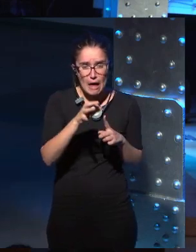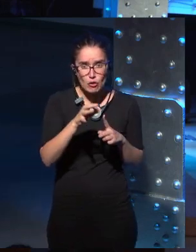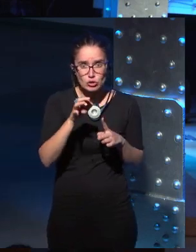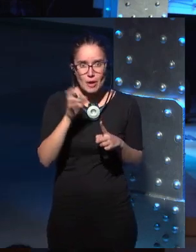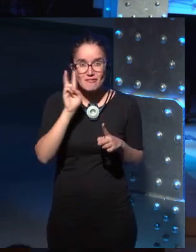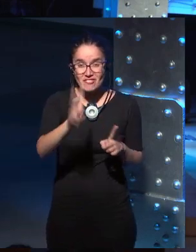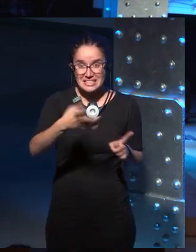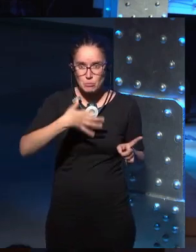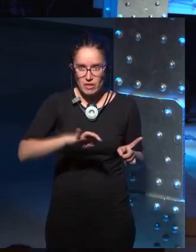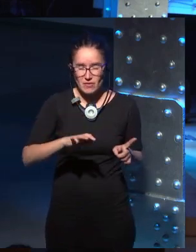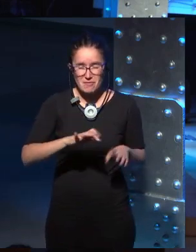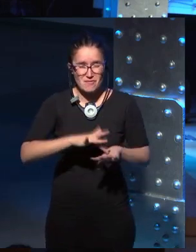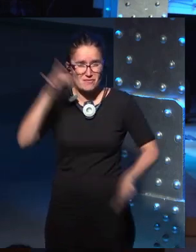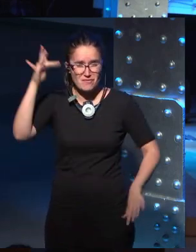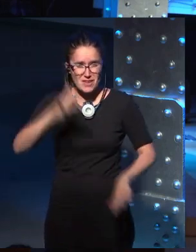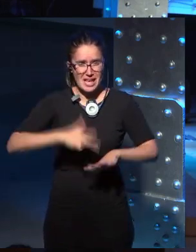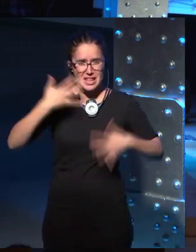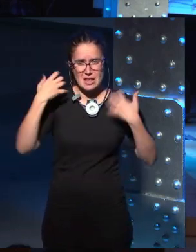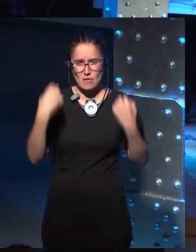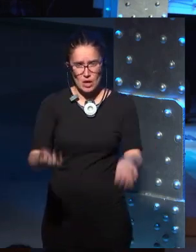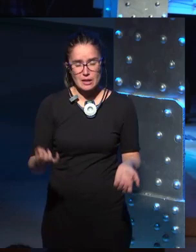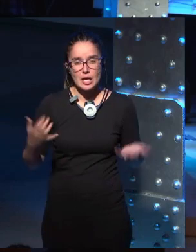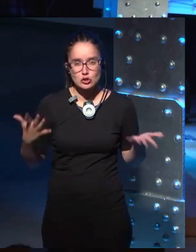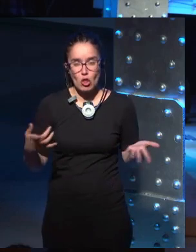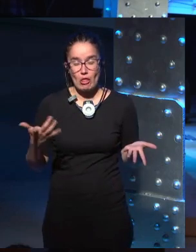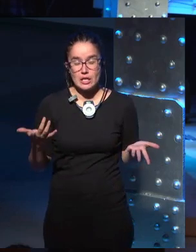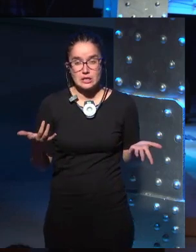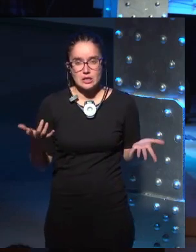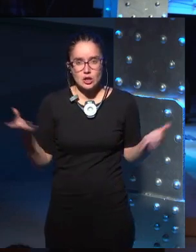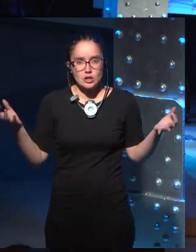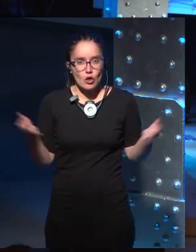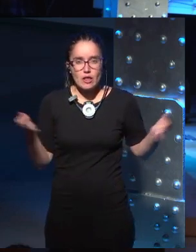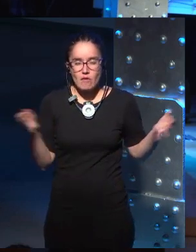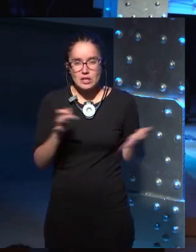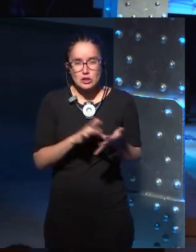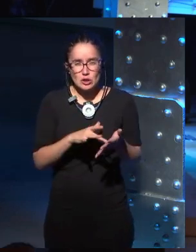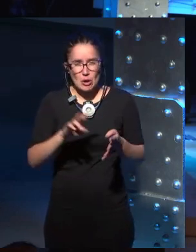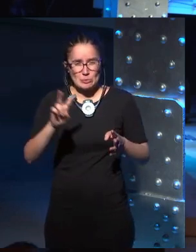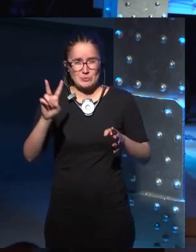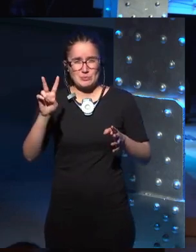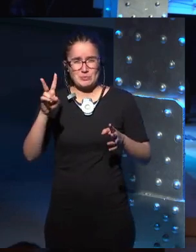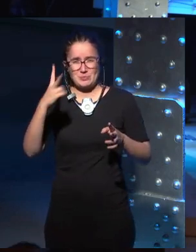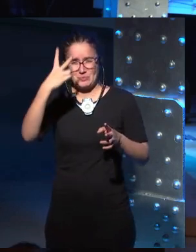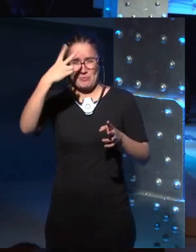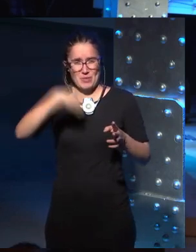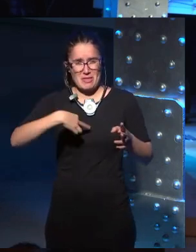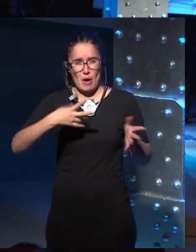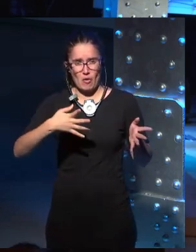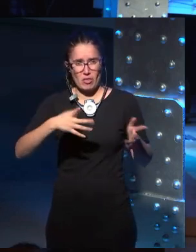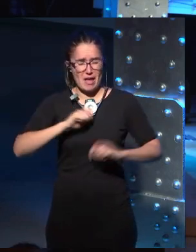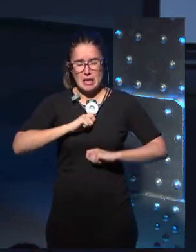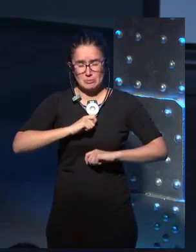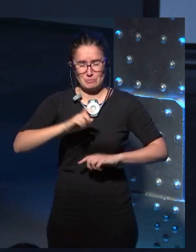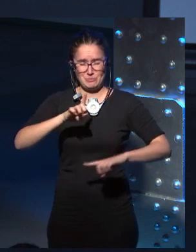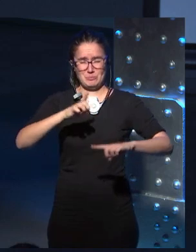very bright. So this should be blindingly bright. The night sky should be brighter than the